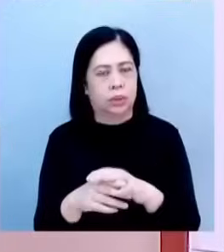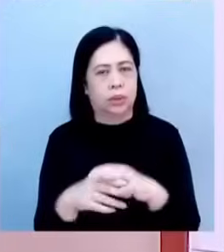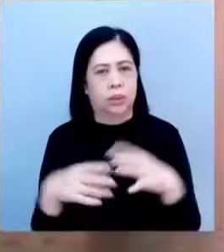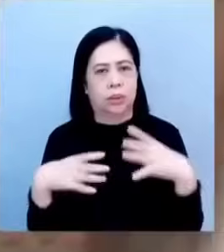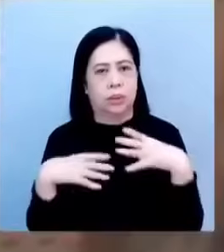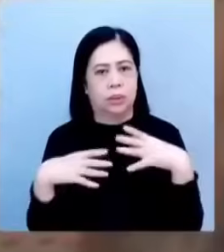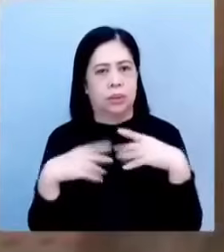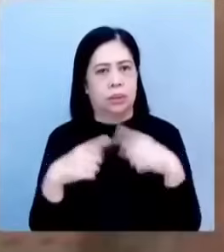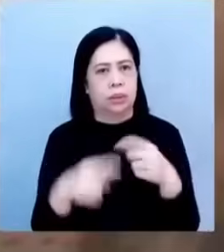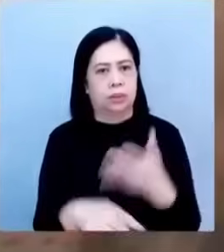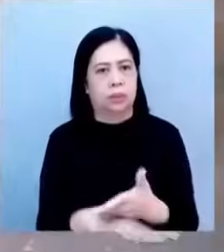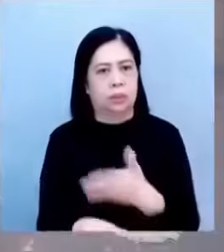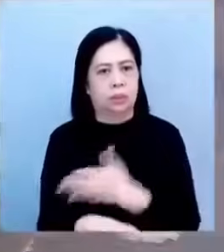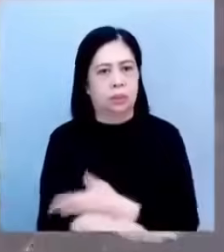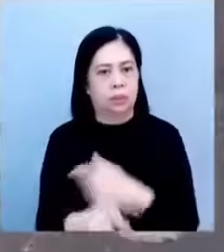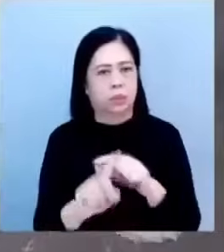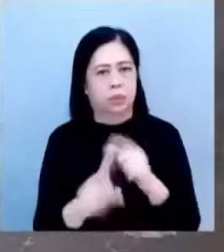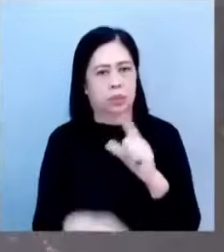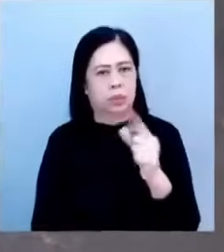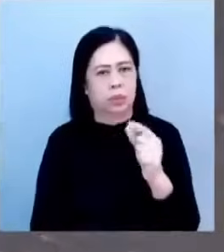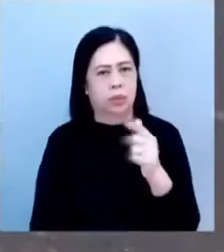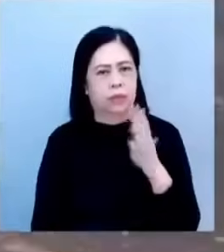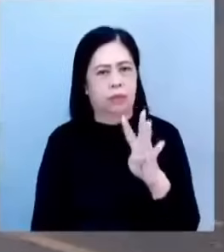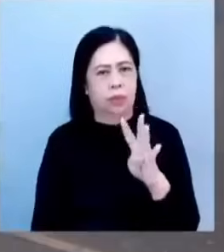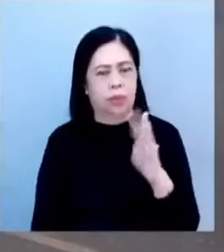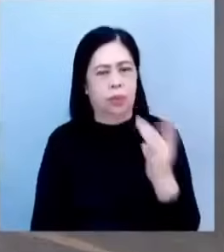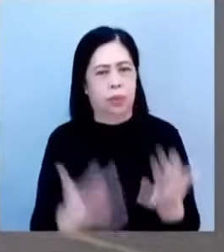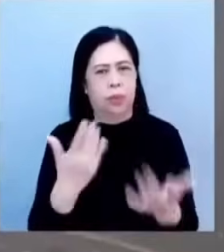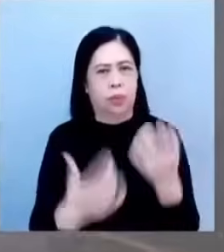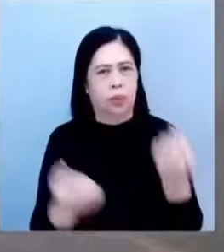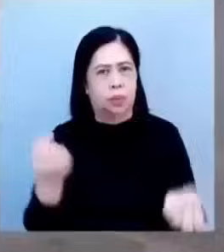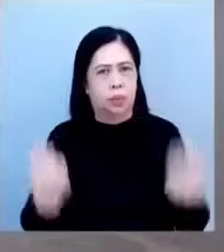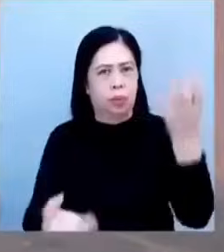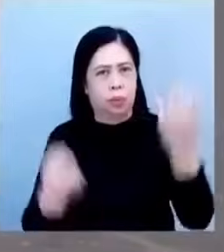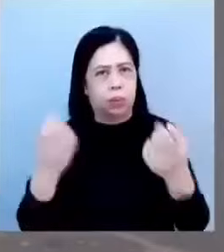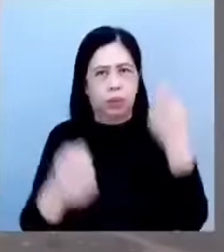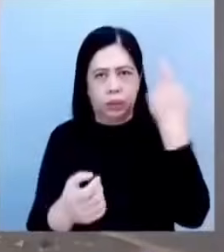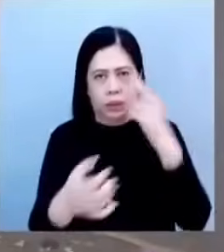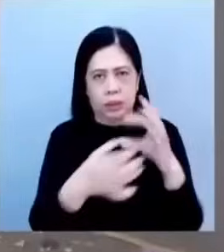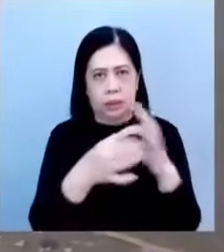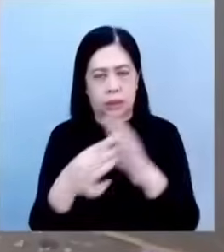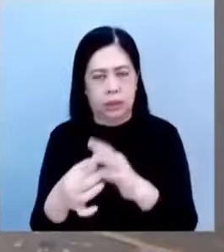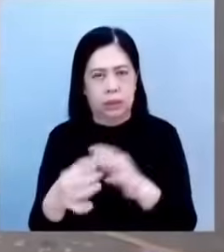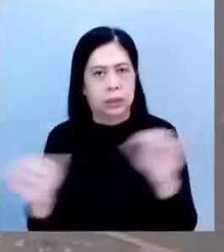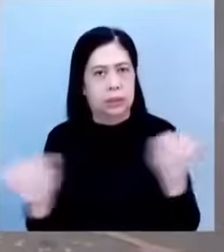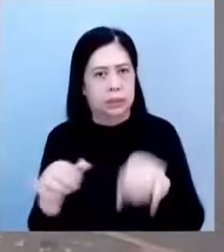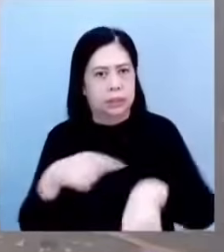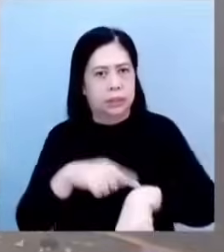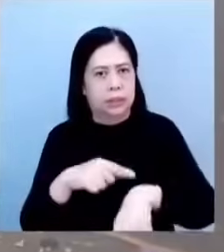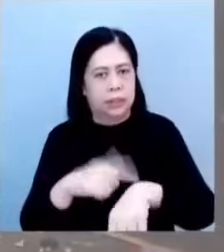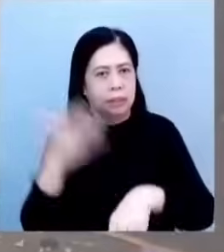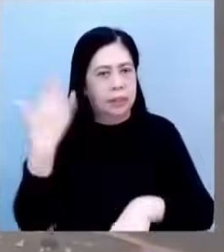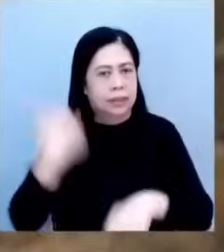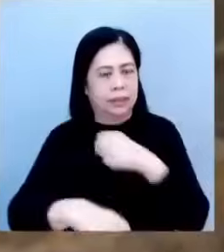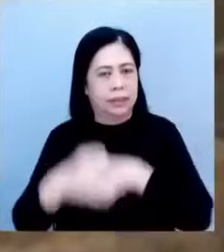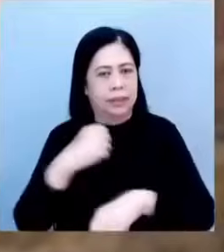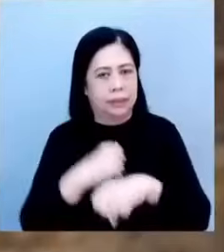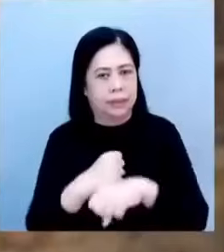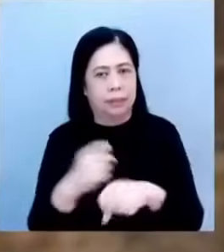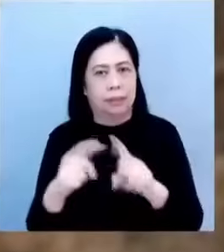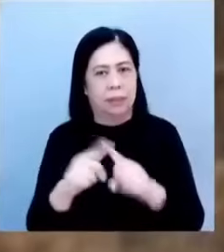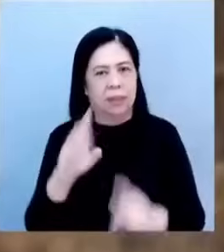is an improvement from the 24 blazes due to firecrackers recorded in the same period last year. But the